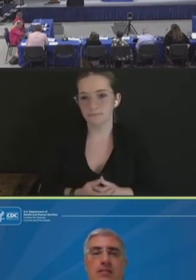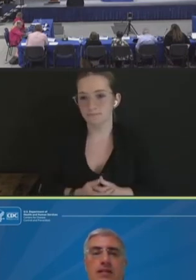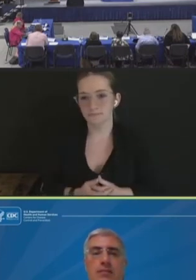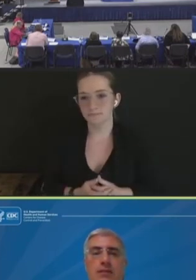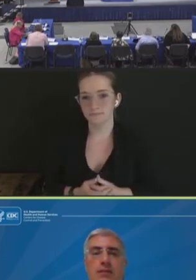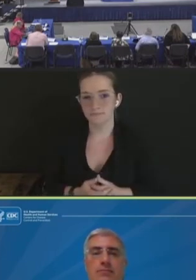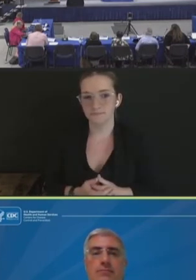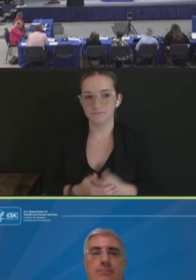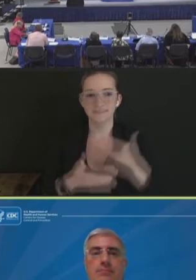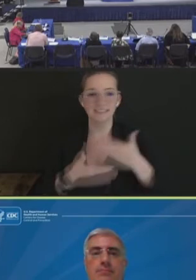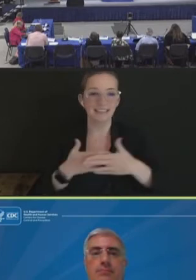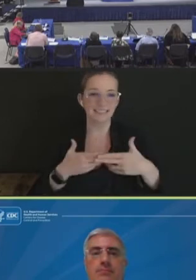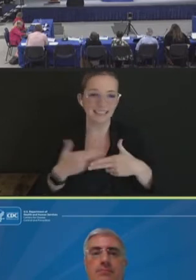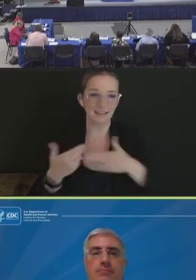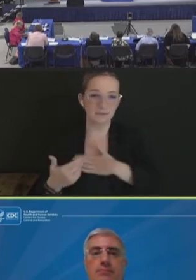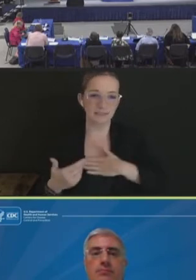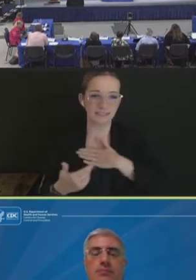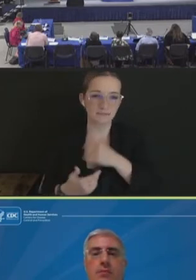Next slide, please.